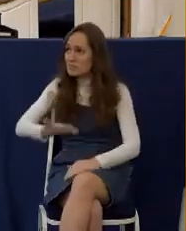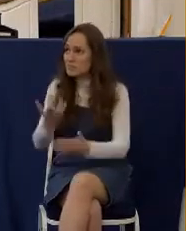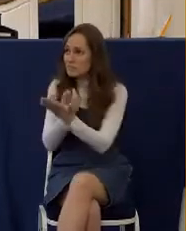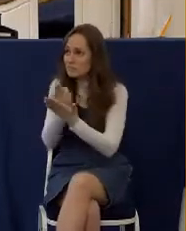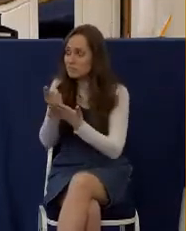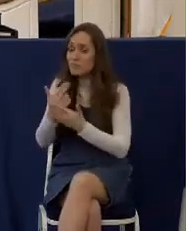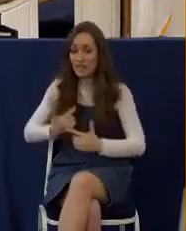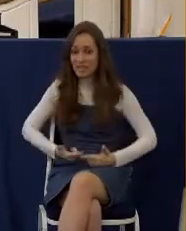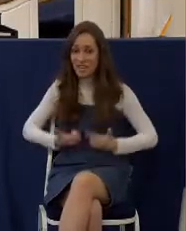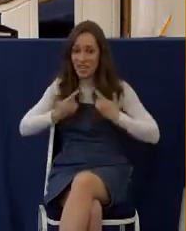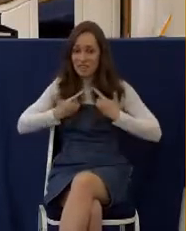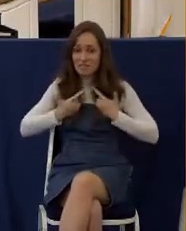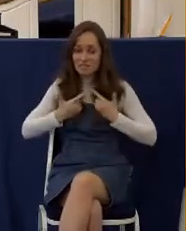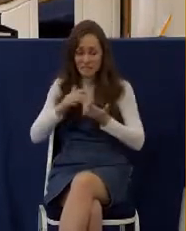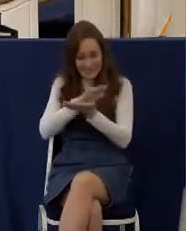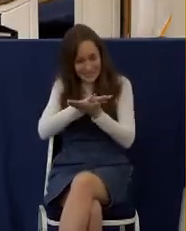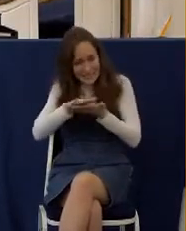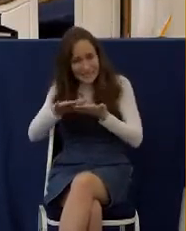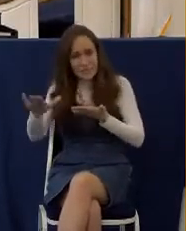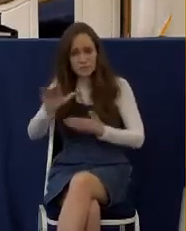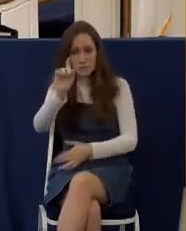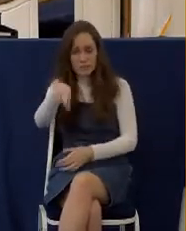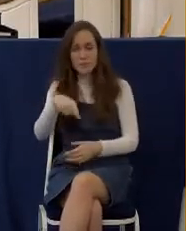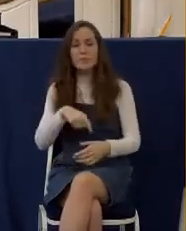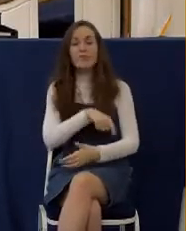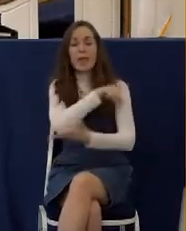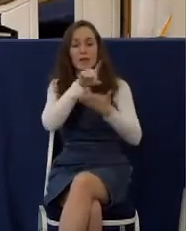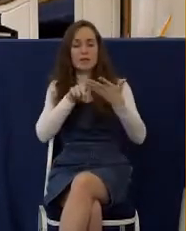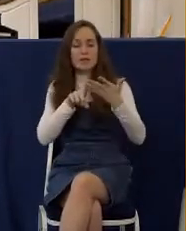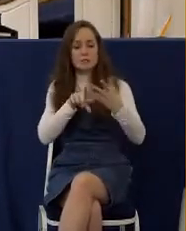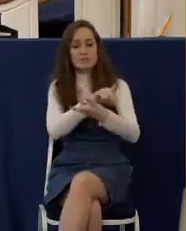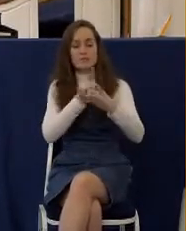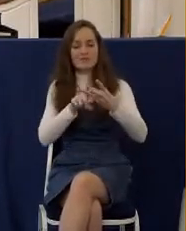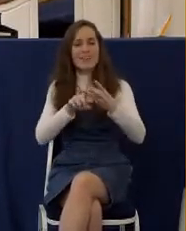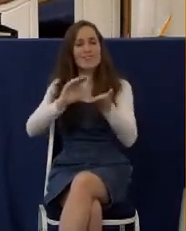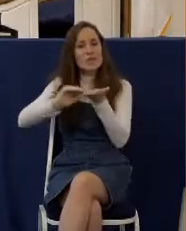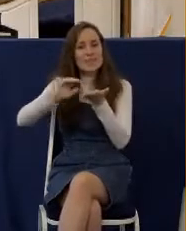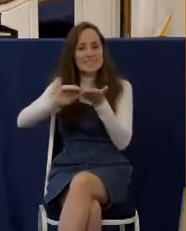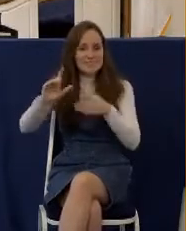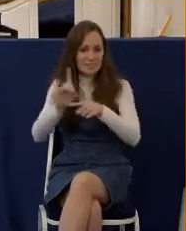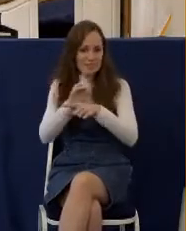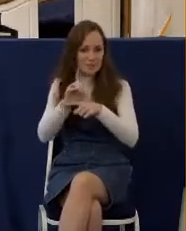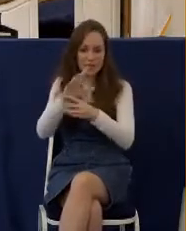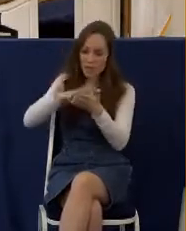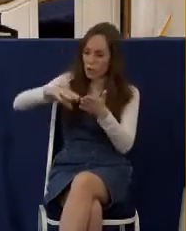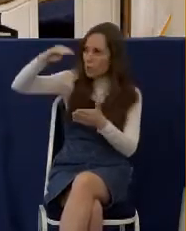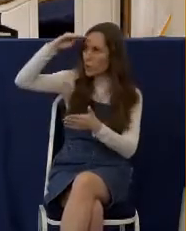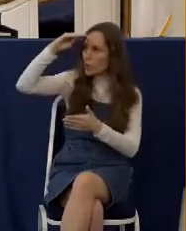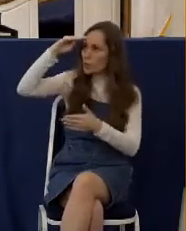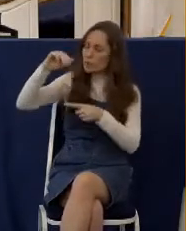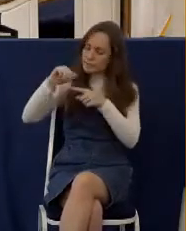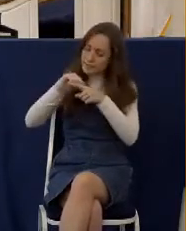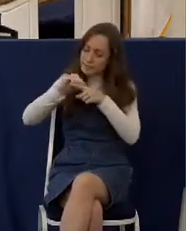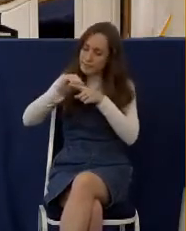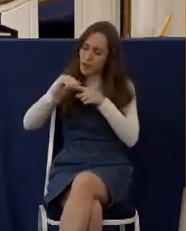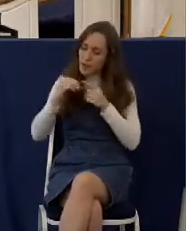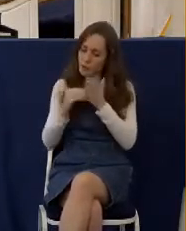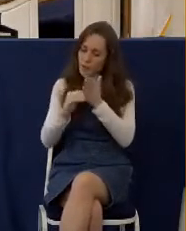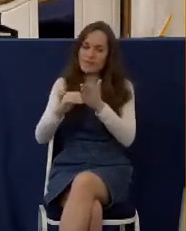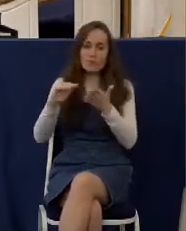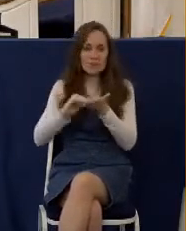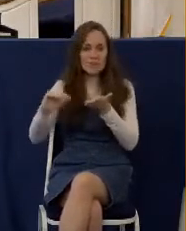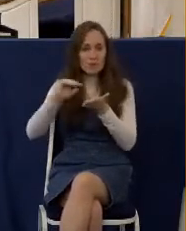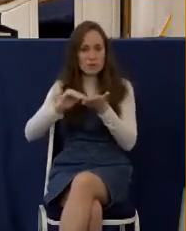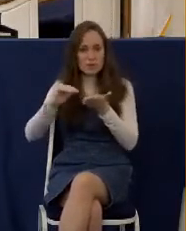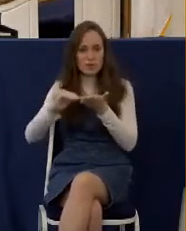then the discipline of forgiveness. We talked about that last week, that we learn to practice forgiveness. Today,